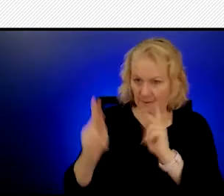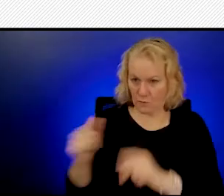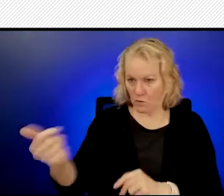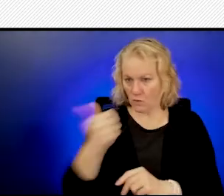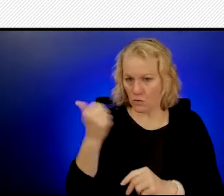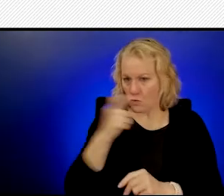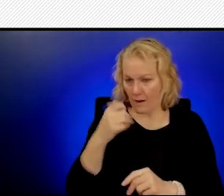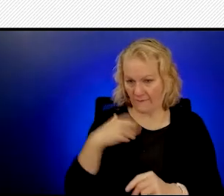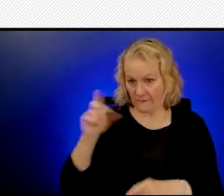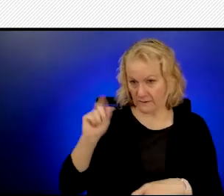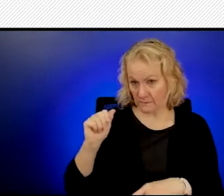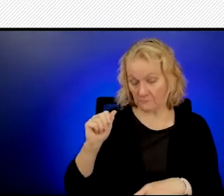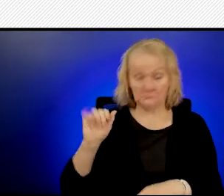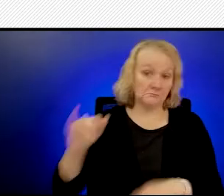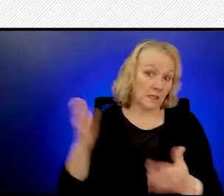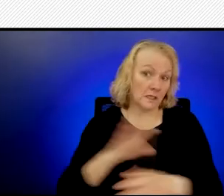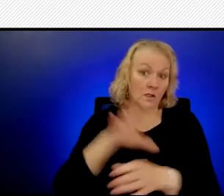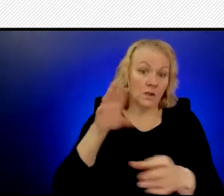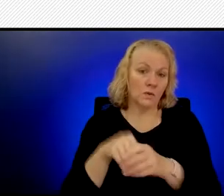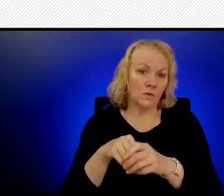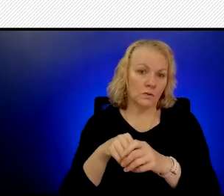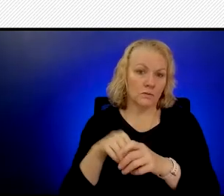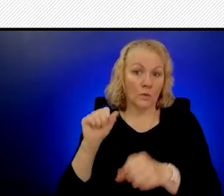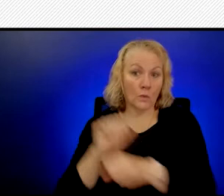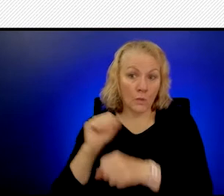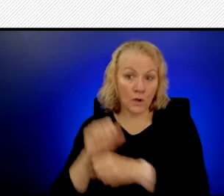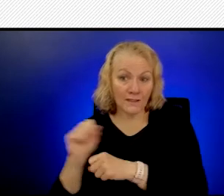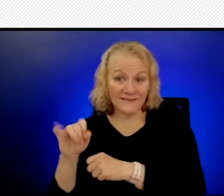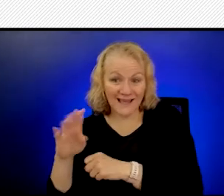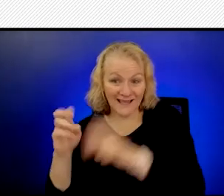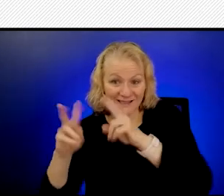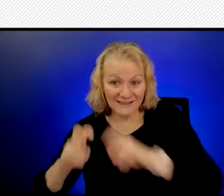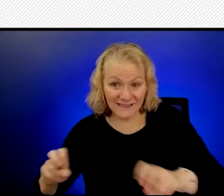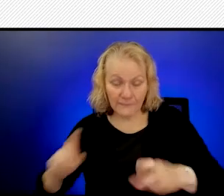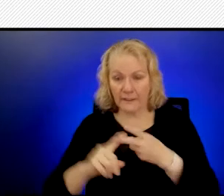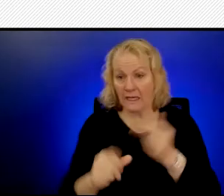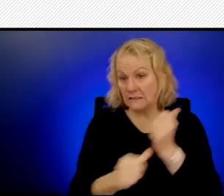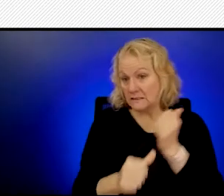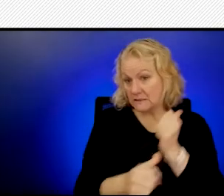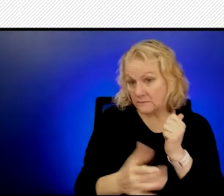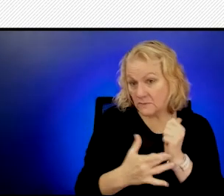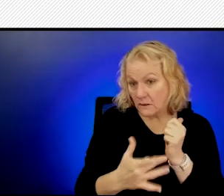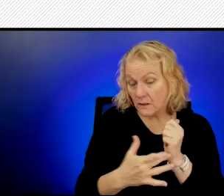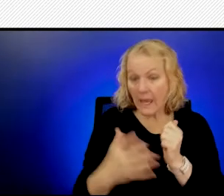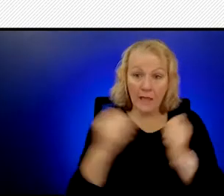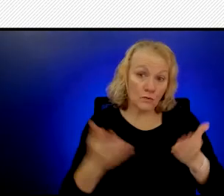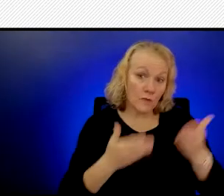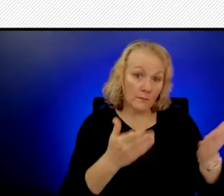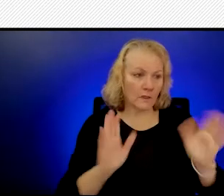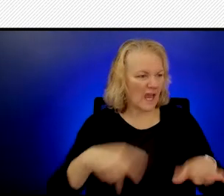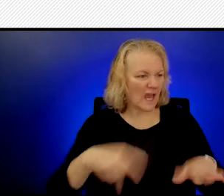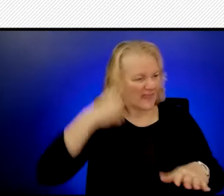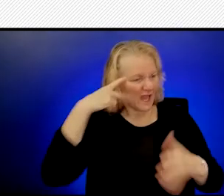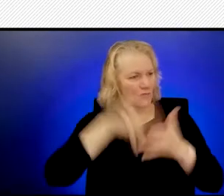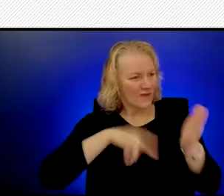disability, which may include worksite assessments, assistive technology, and recommendations. I think I just read that